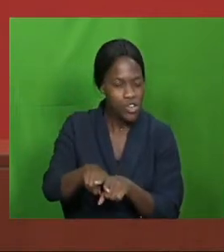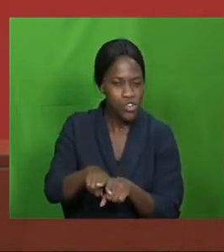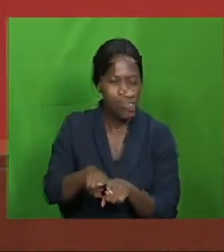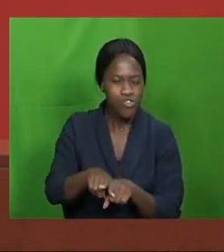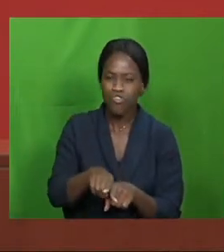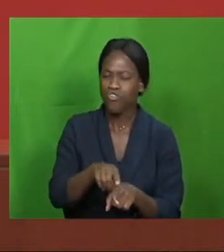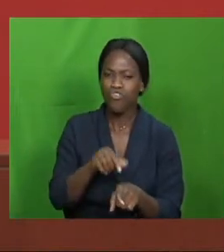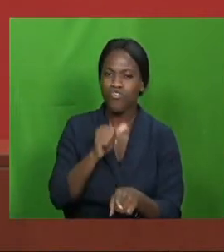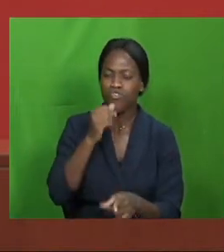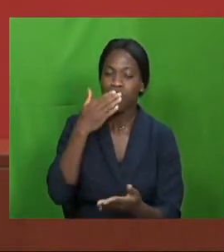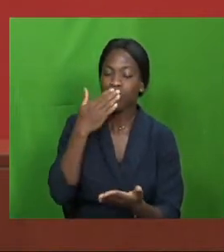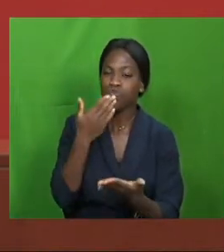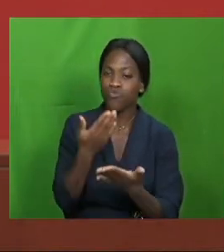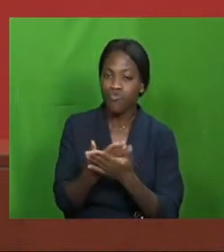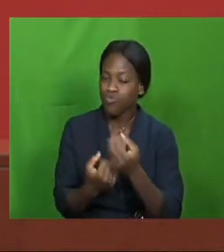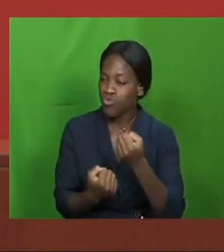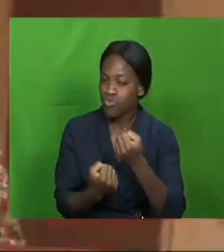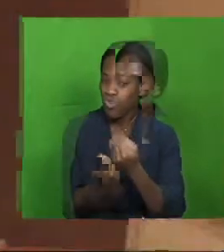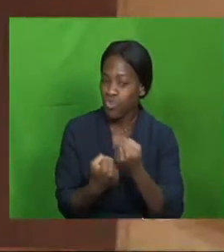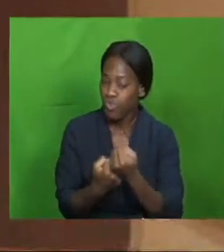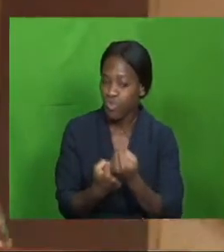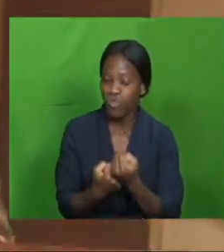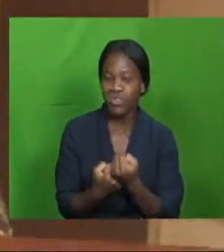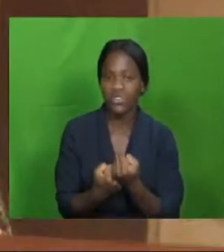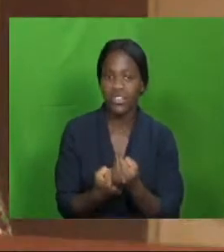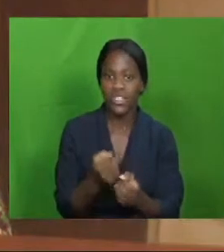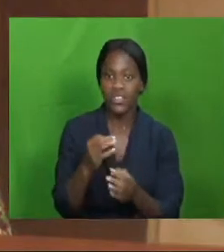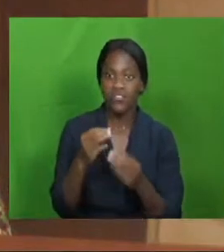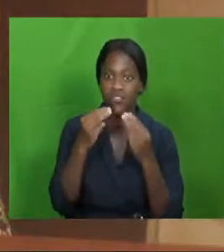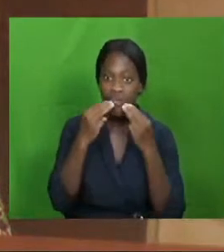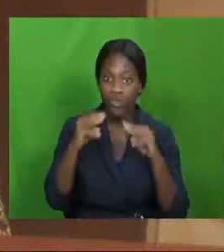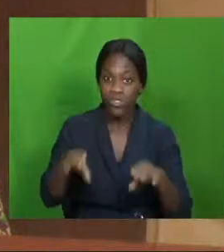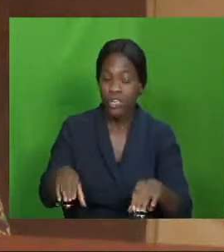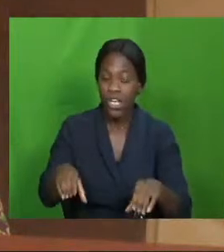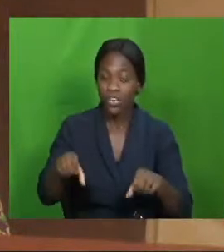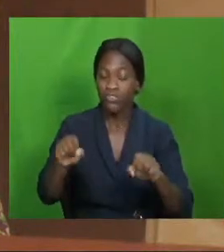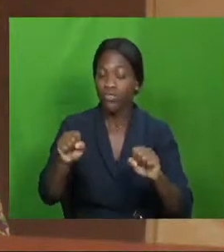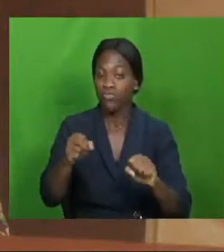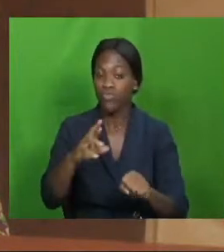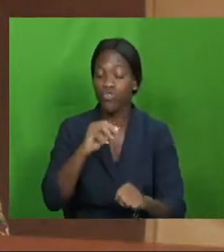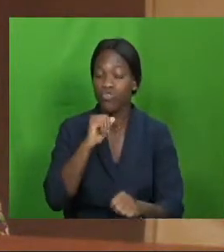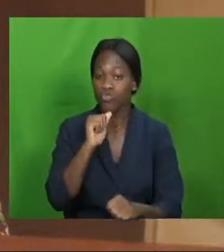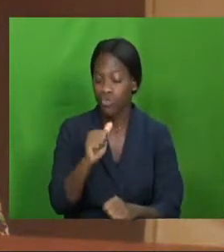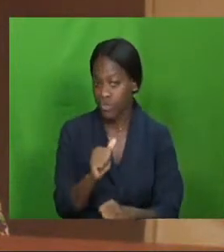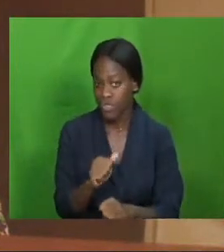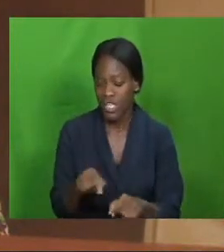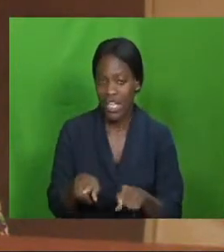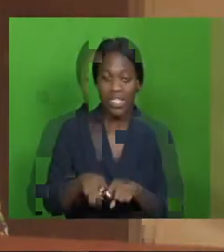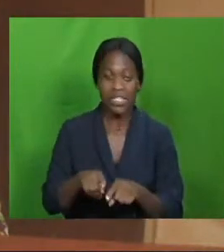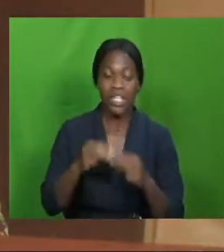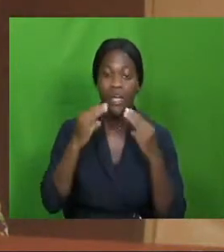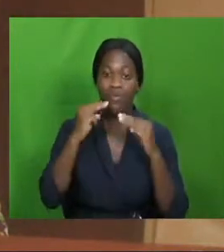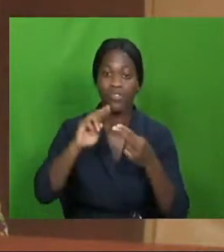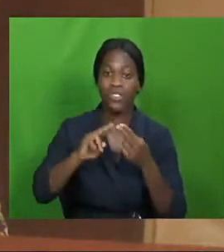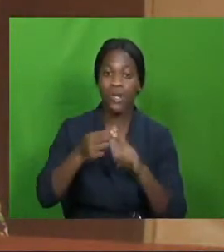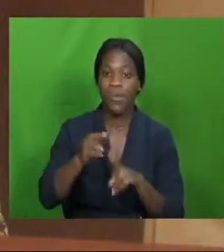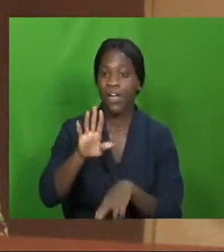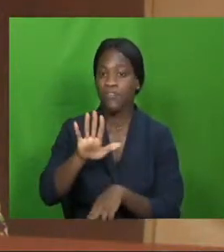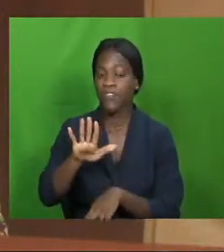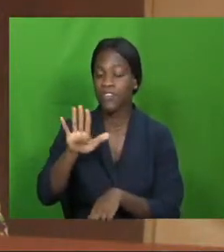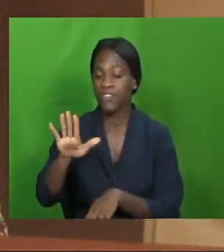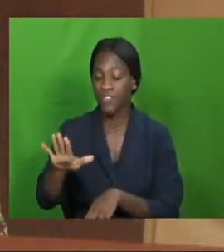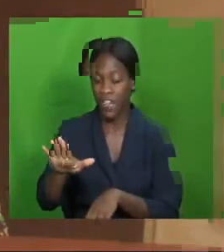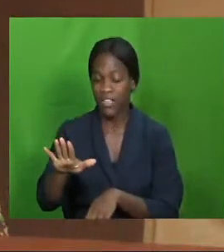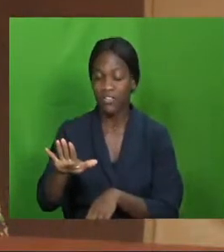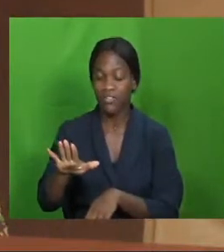to overturn the decision to admit a motion such as the motion advertised as item numbered 55 on the order